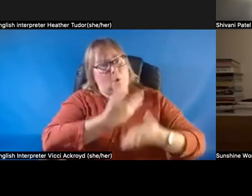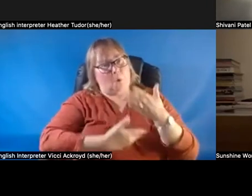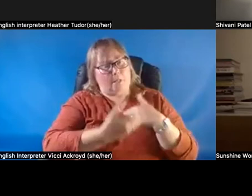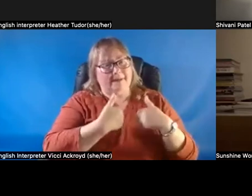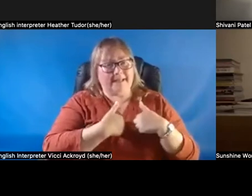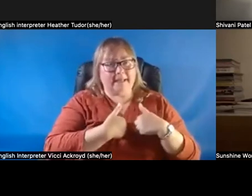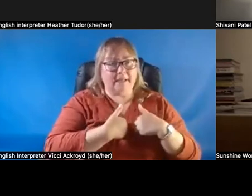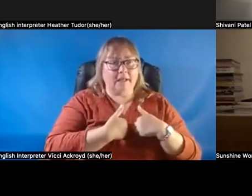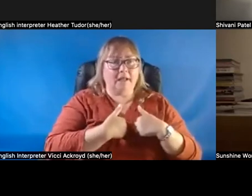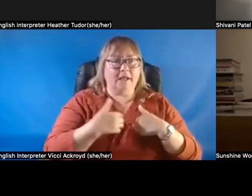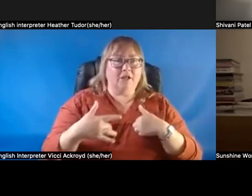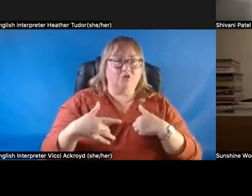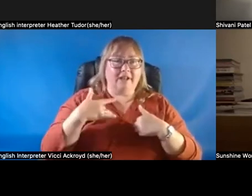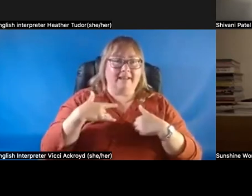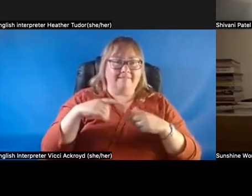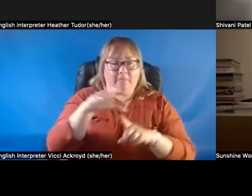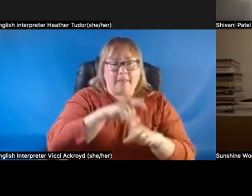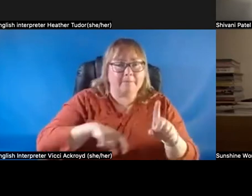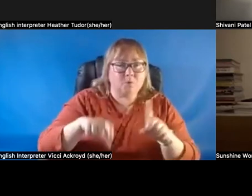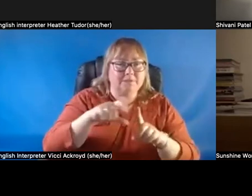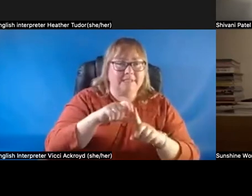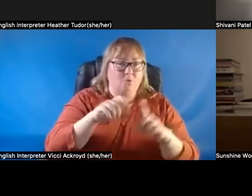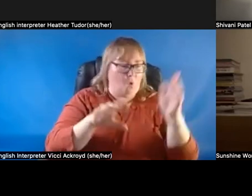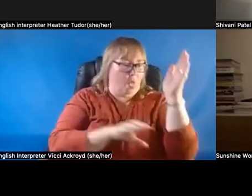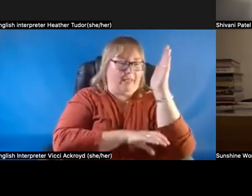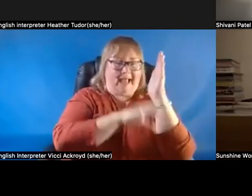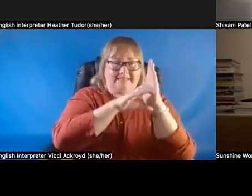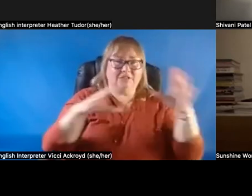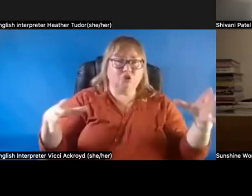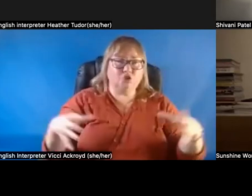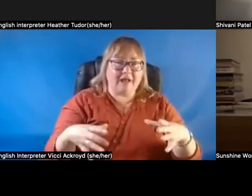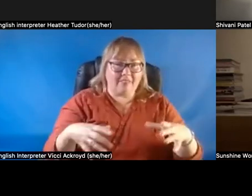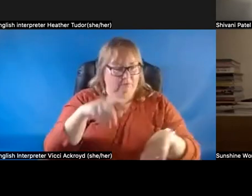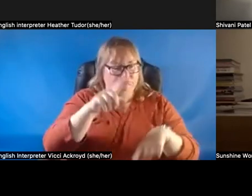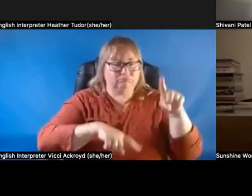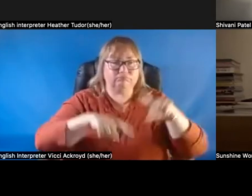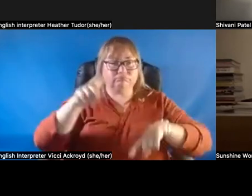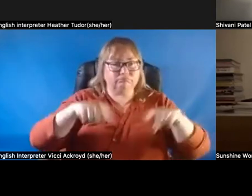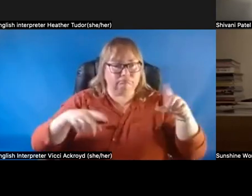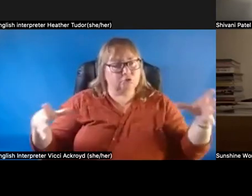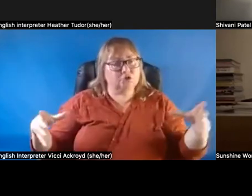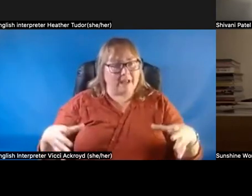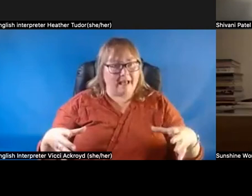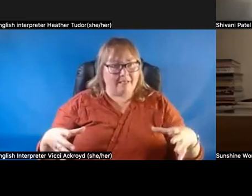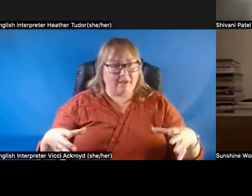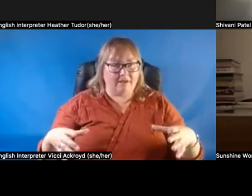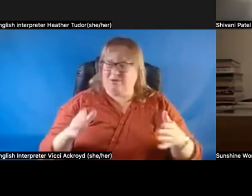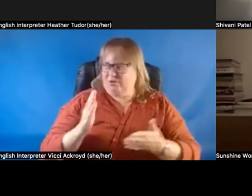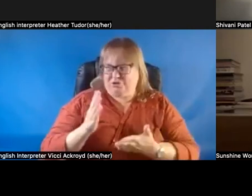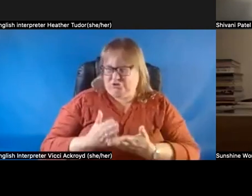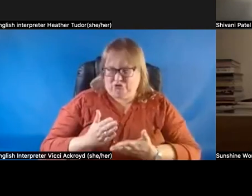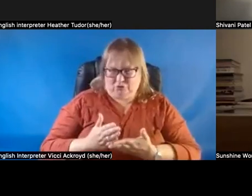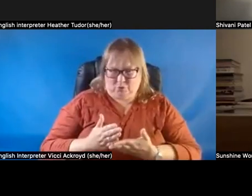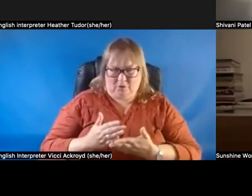in a community where every caste lives, like the, you know, various caste lives, which wasn't true. Like in case of my